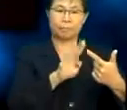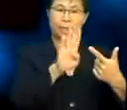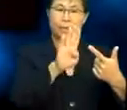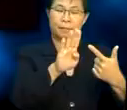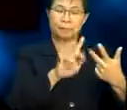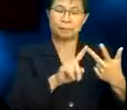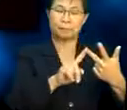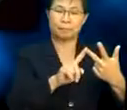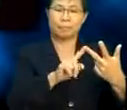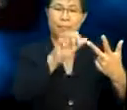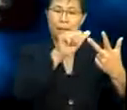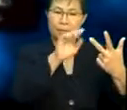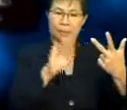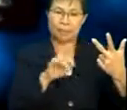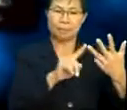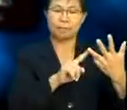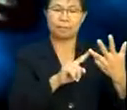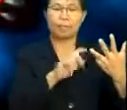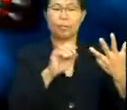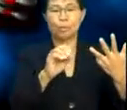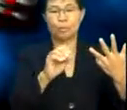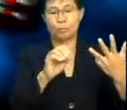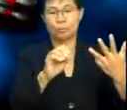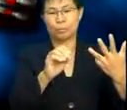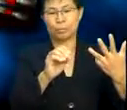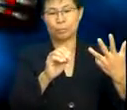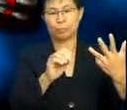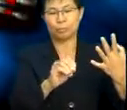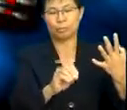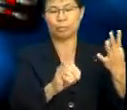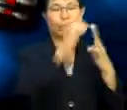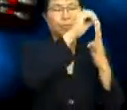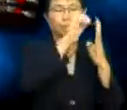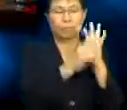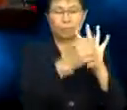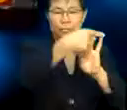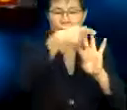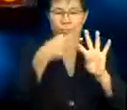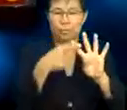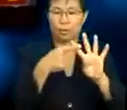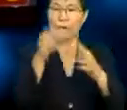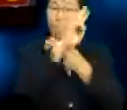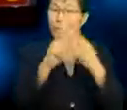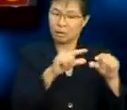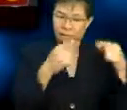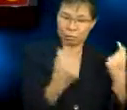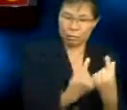A, B, AB, and O.